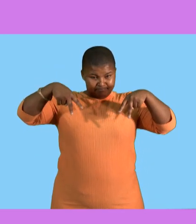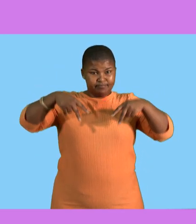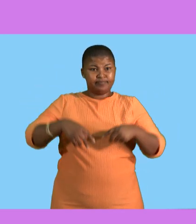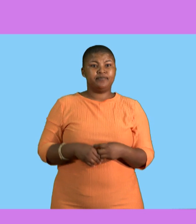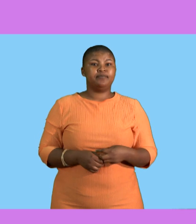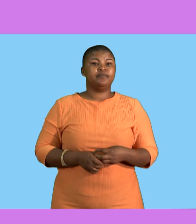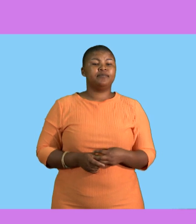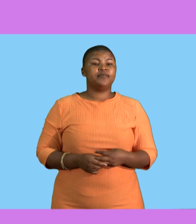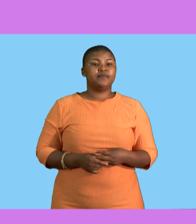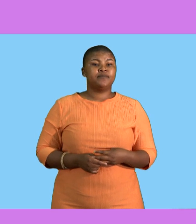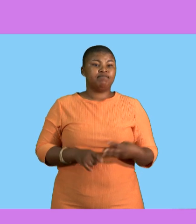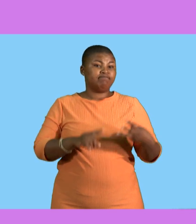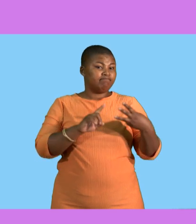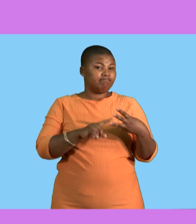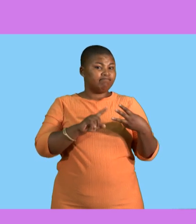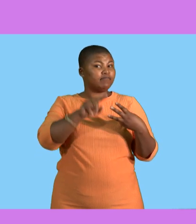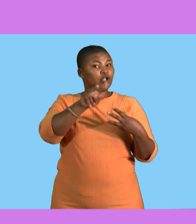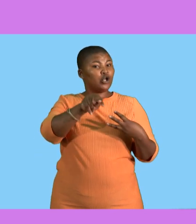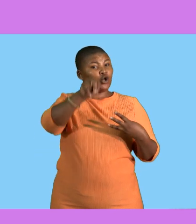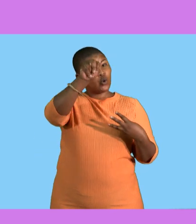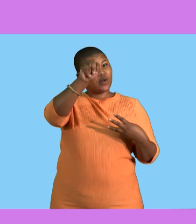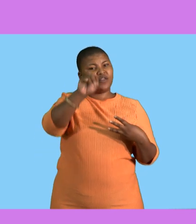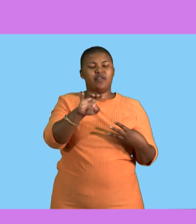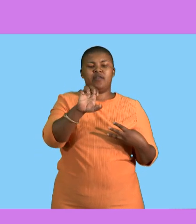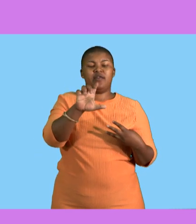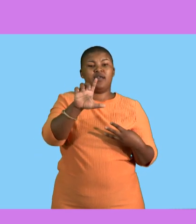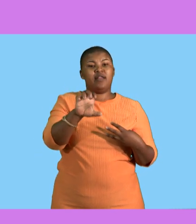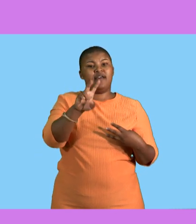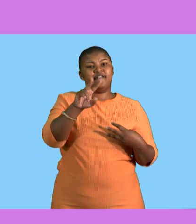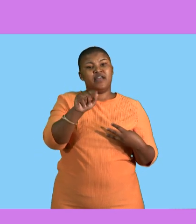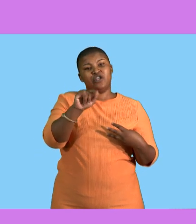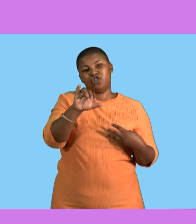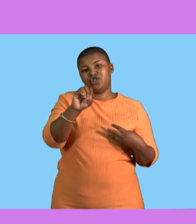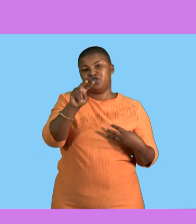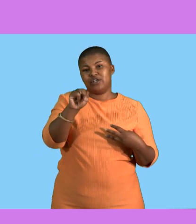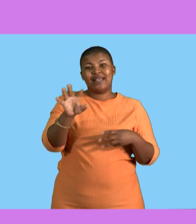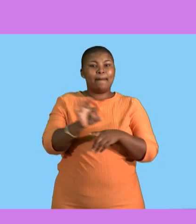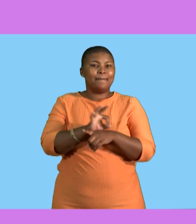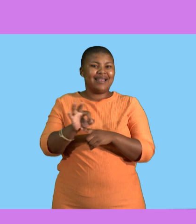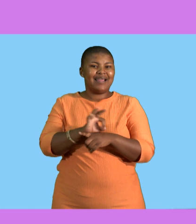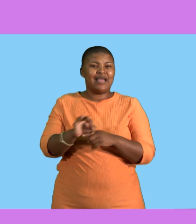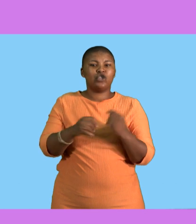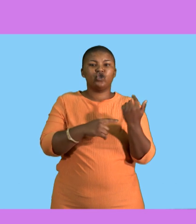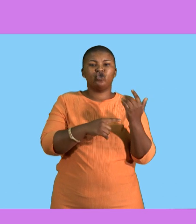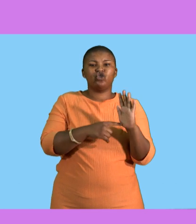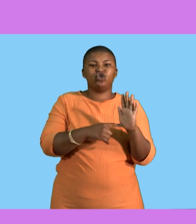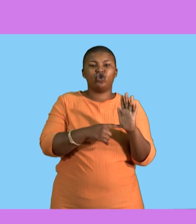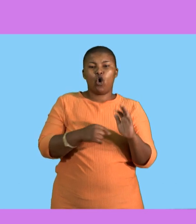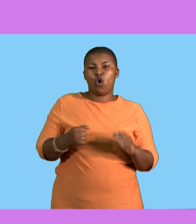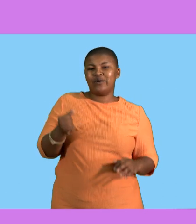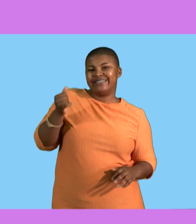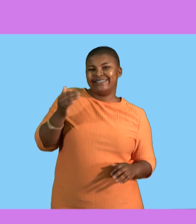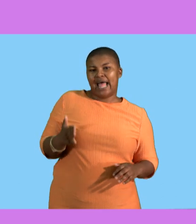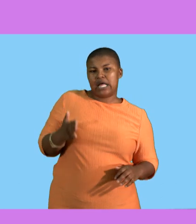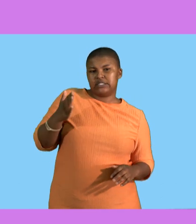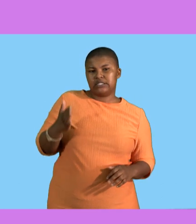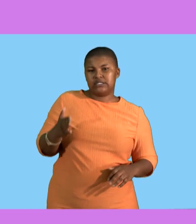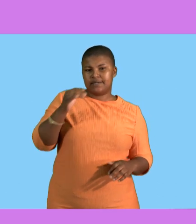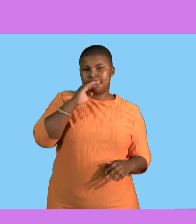bird's eye view. North elevation plan, it shows the side of the building that is in front of you when you